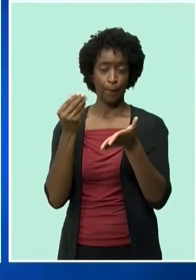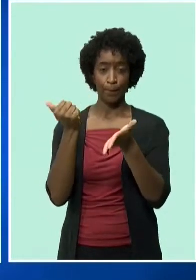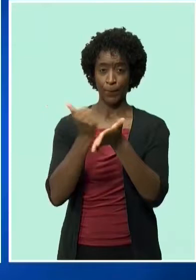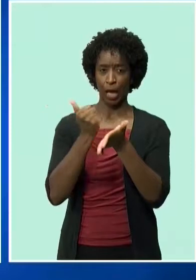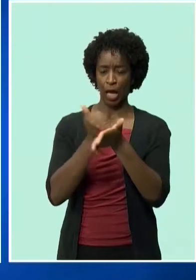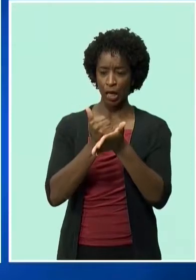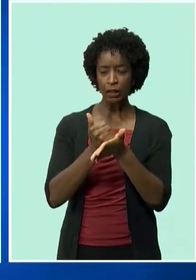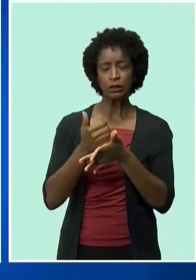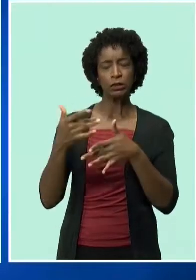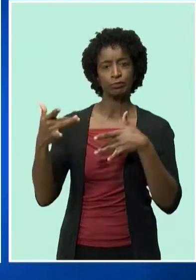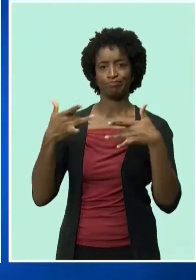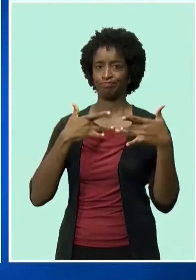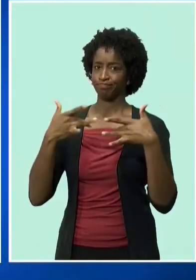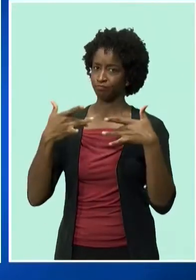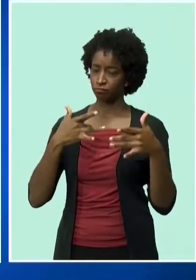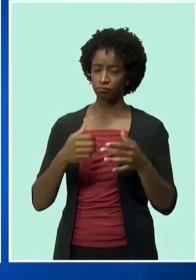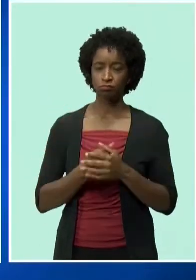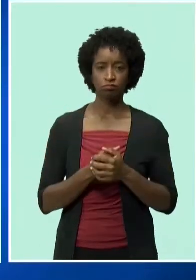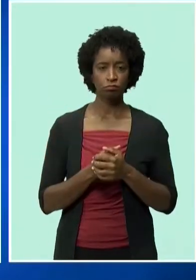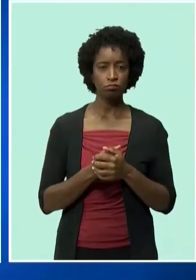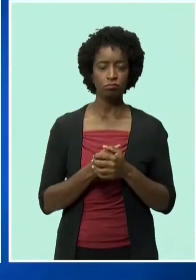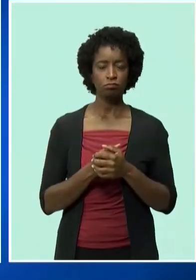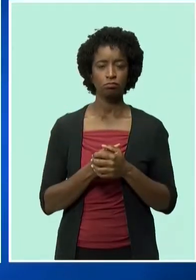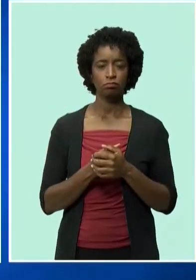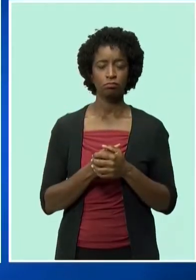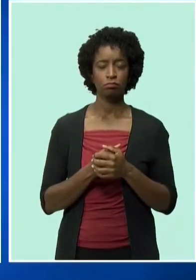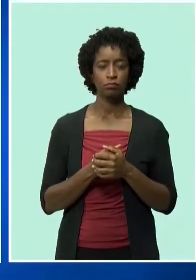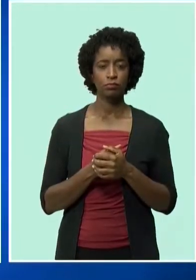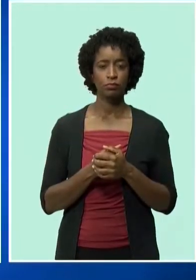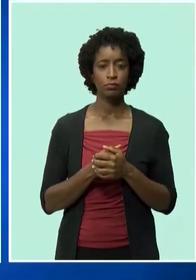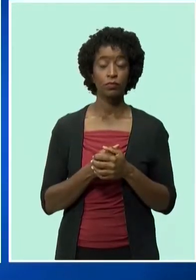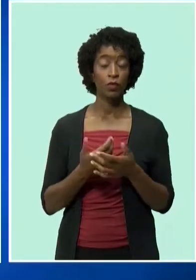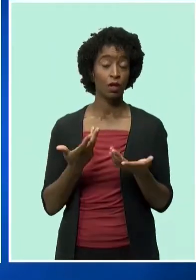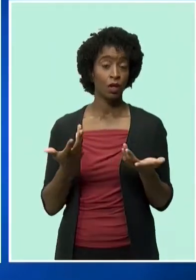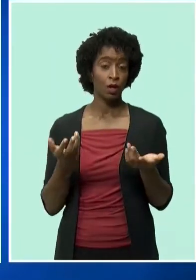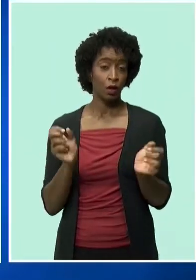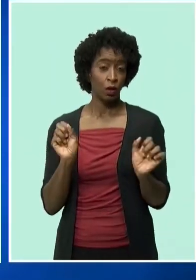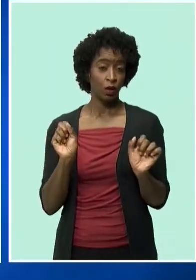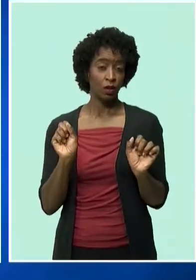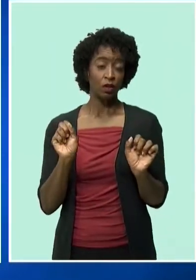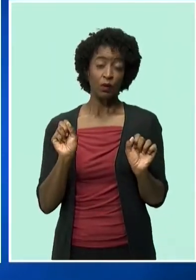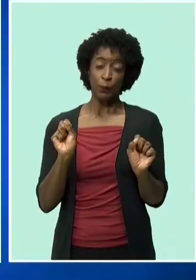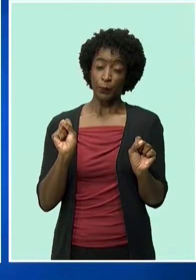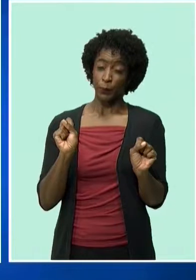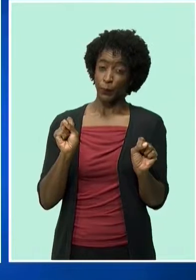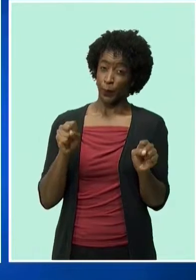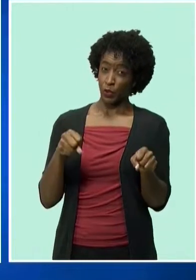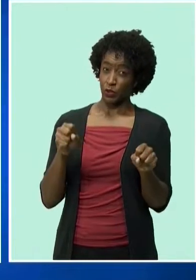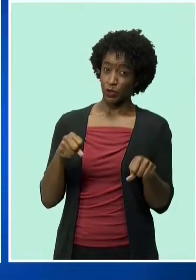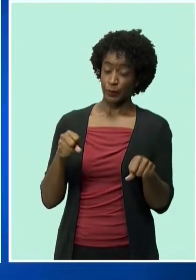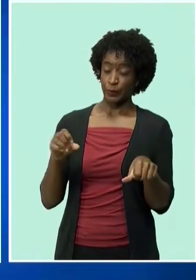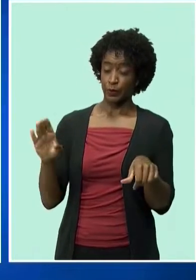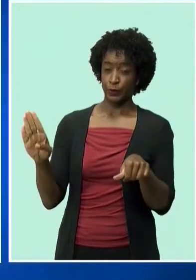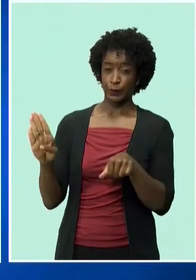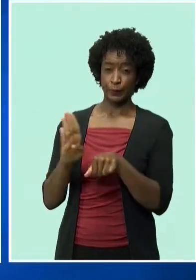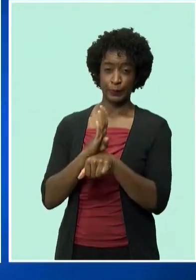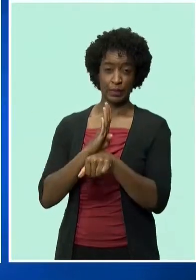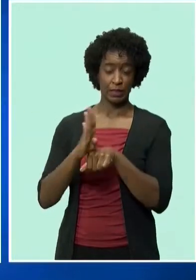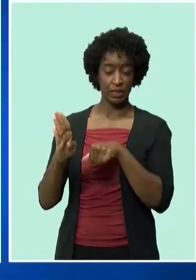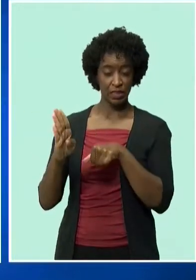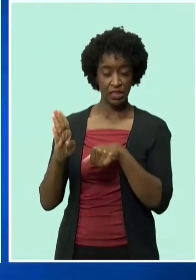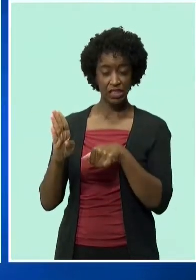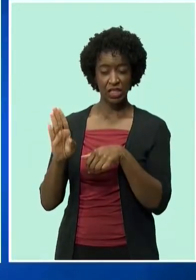speaking up. There is the capacity to undermine commerce, undermine